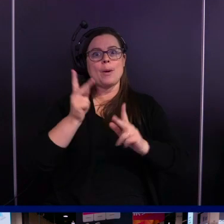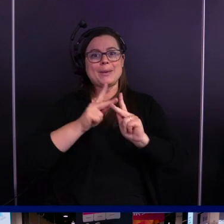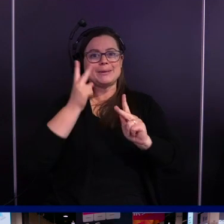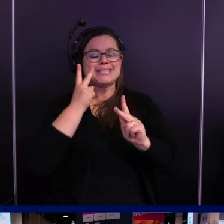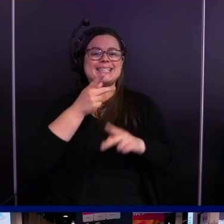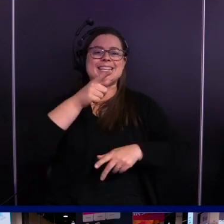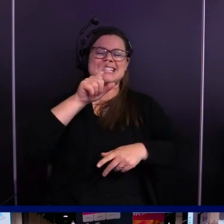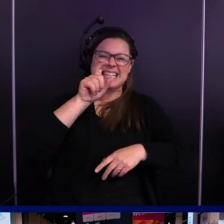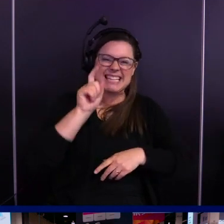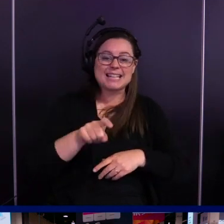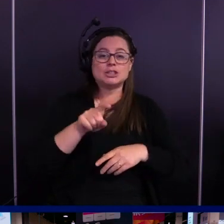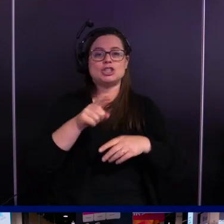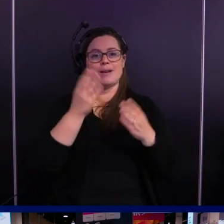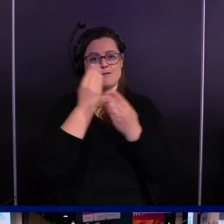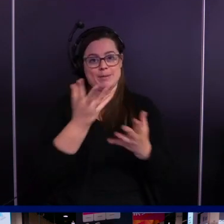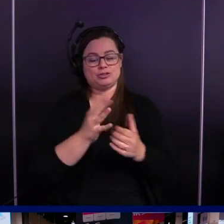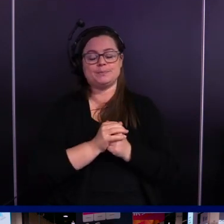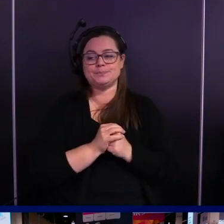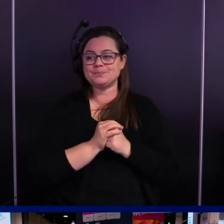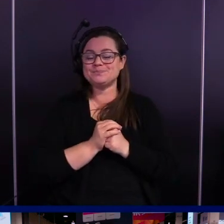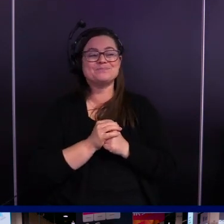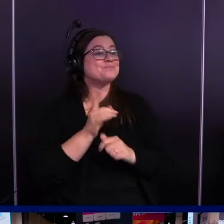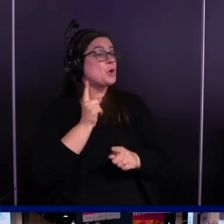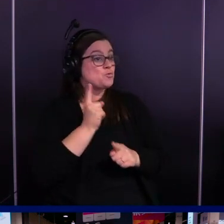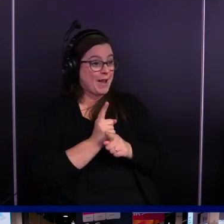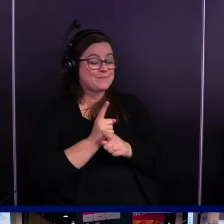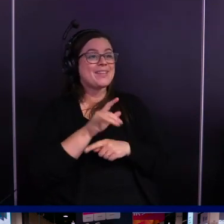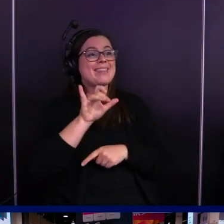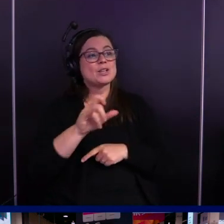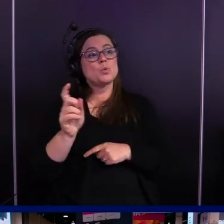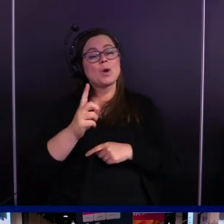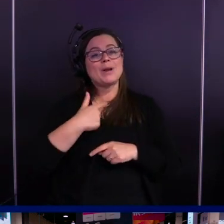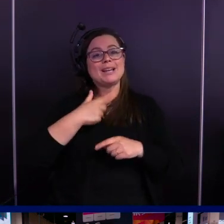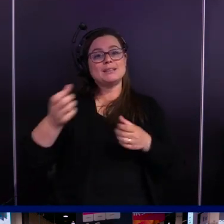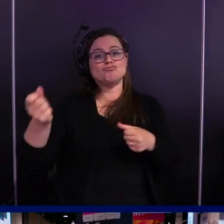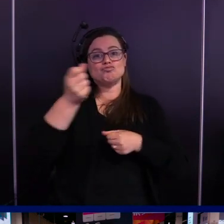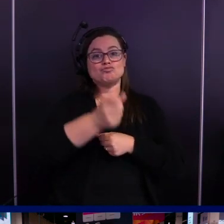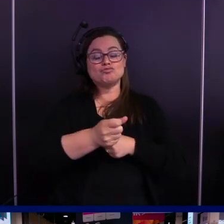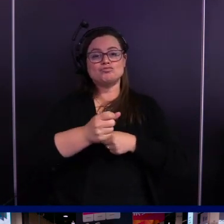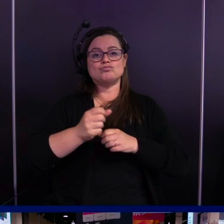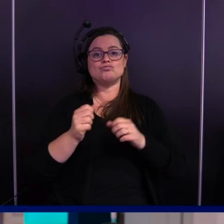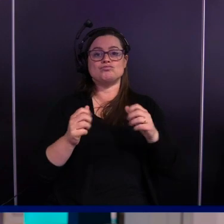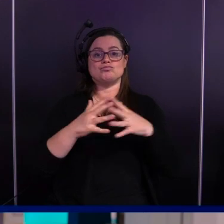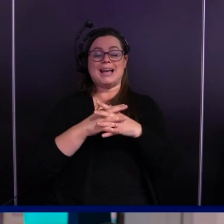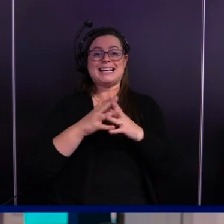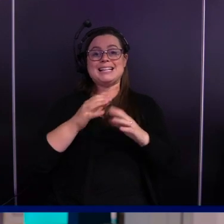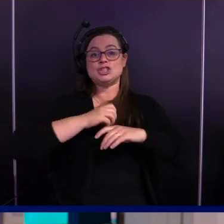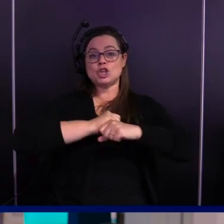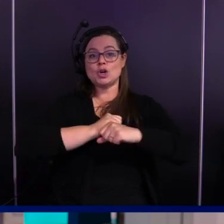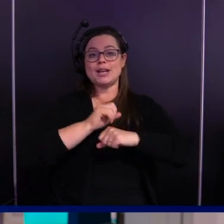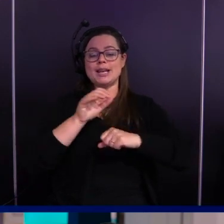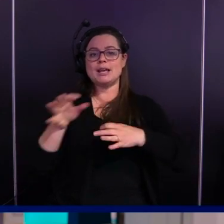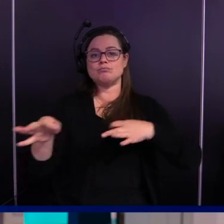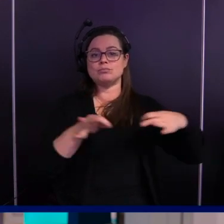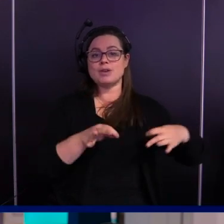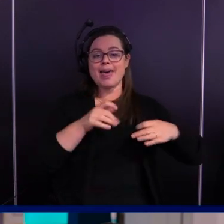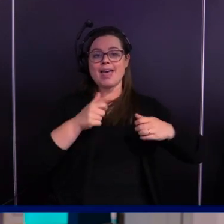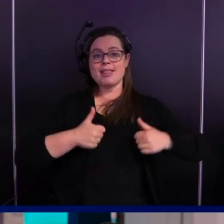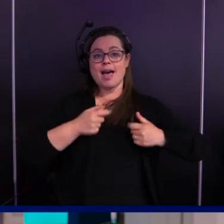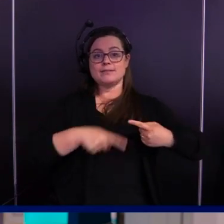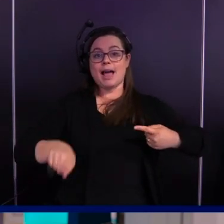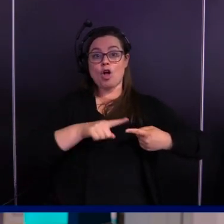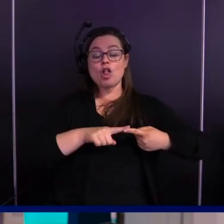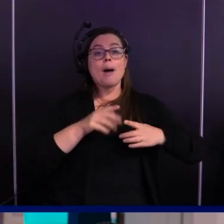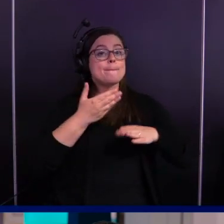Yeah, exactly. I mean, that is where we have to bring in security in the upper life cycle before application development team